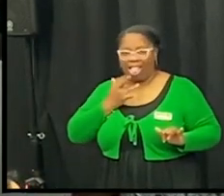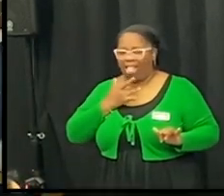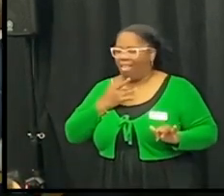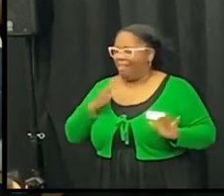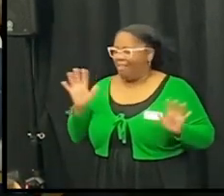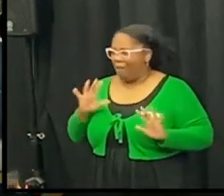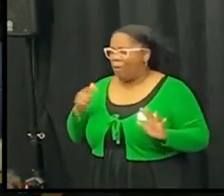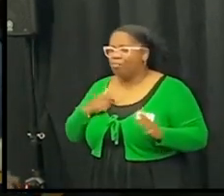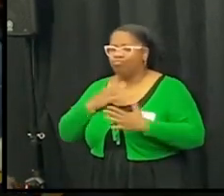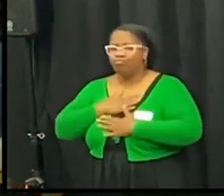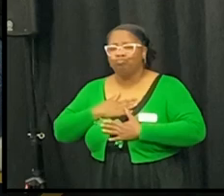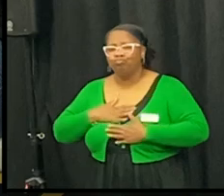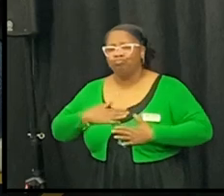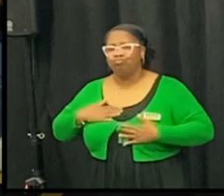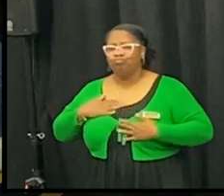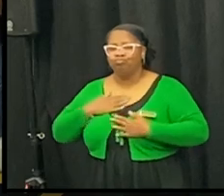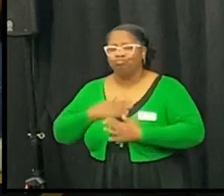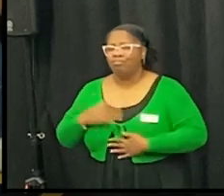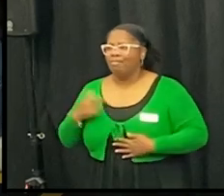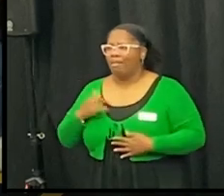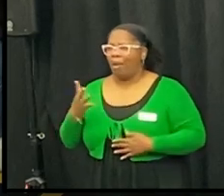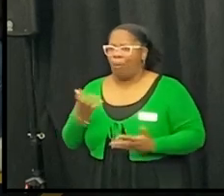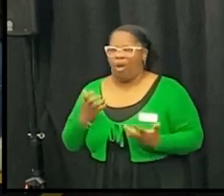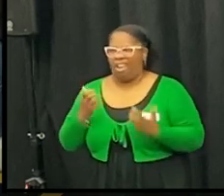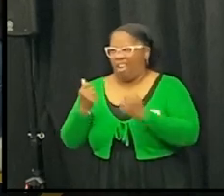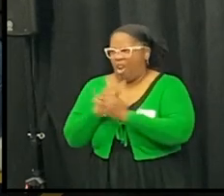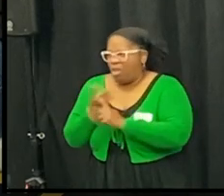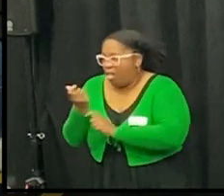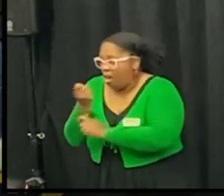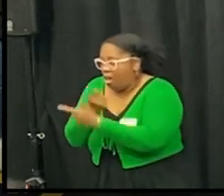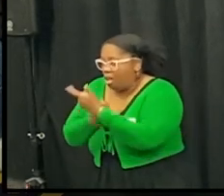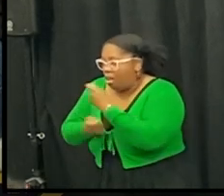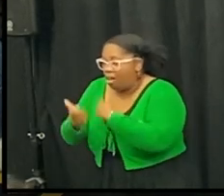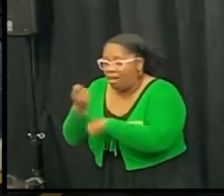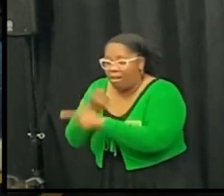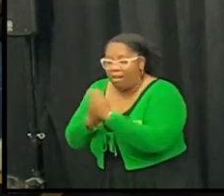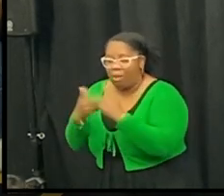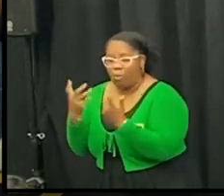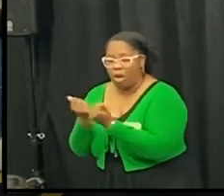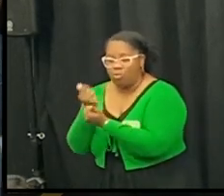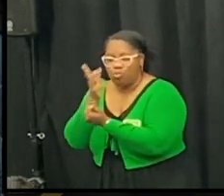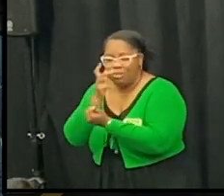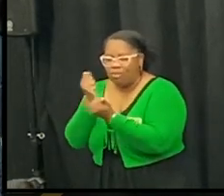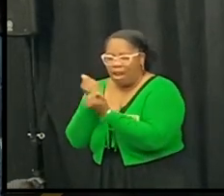I'm having such a good time. I like want to pull everything out of you guys because